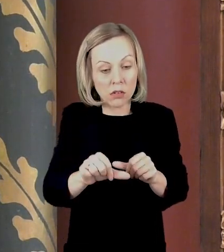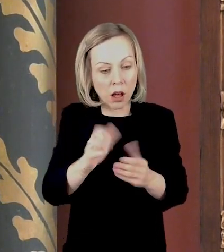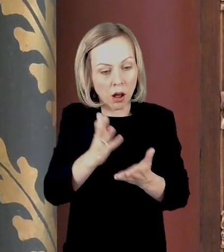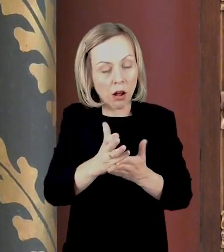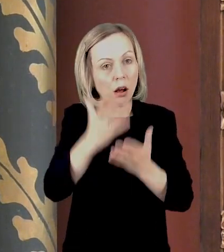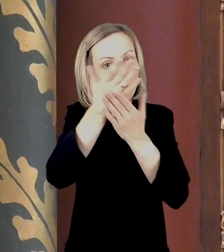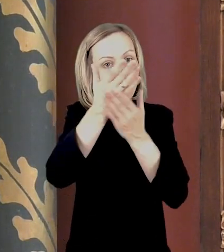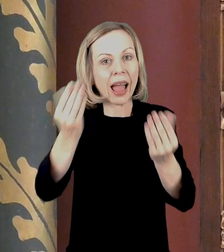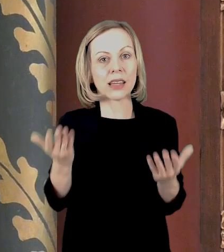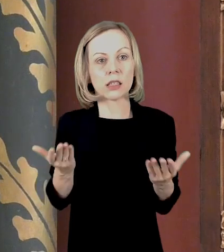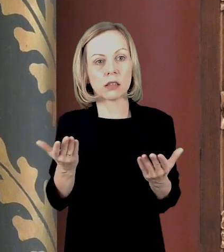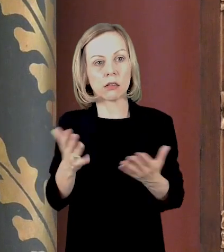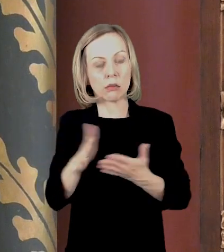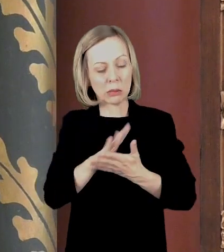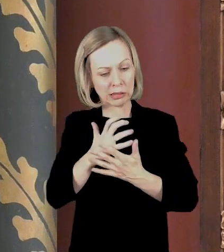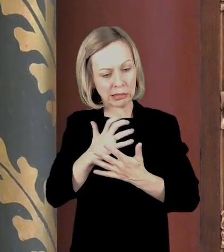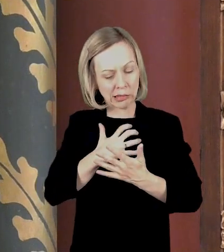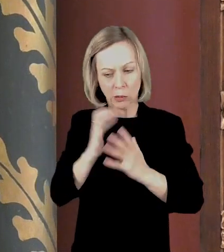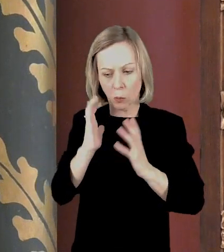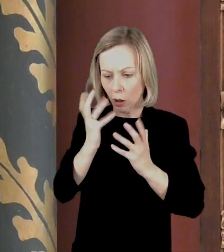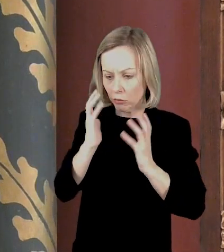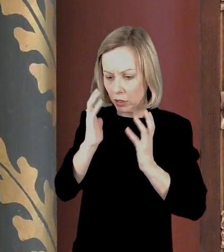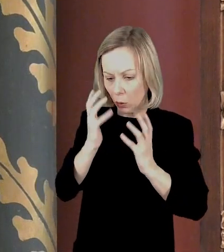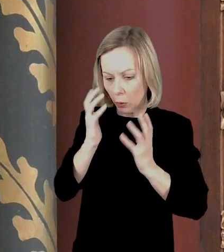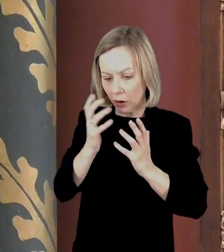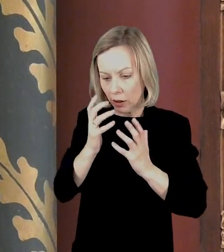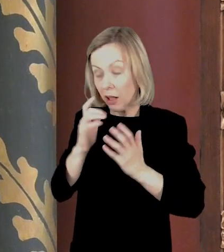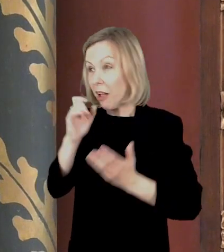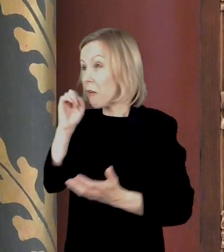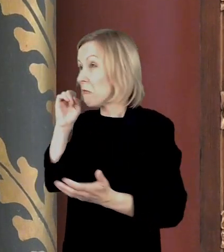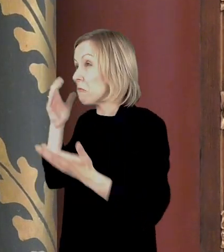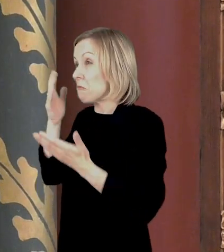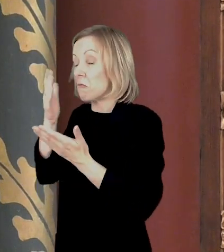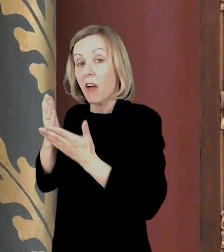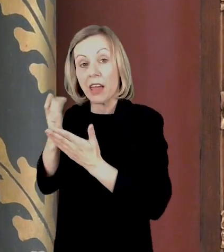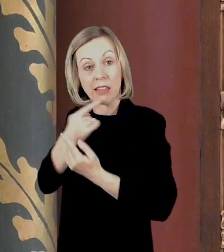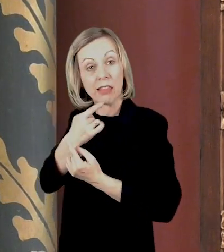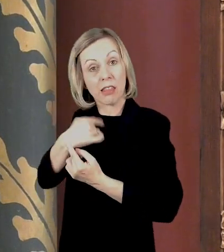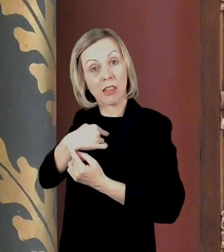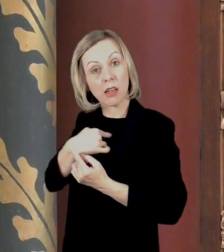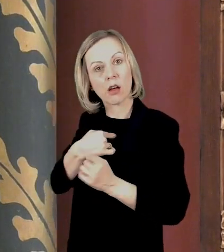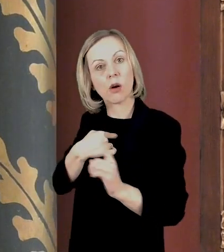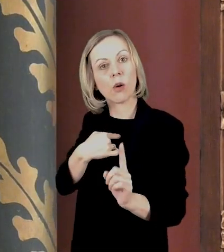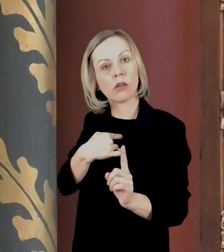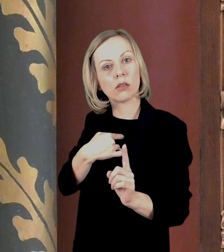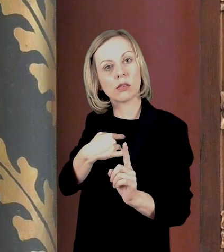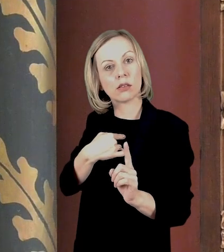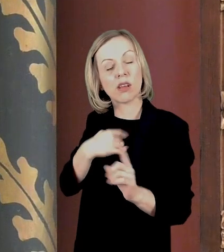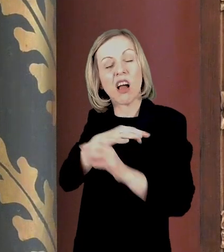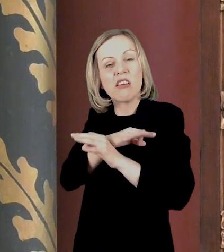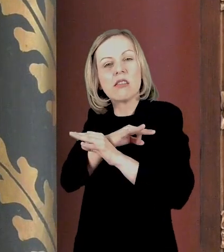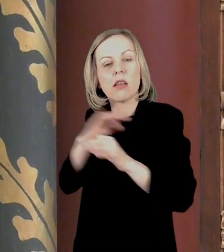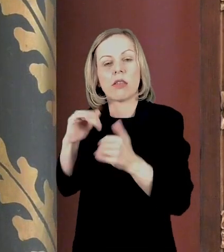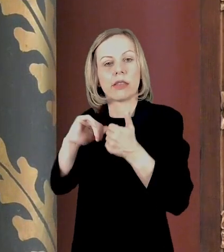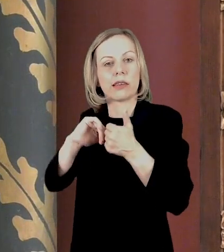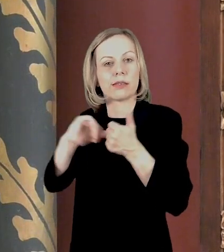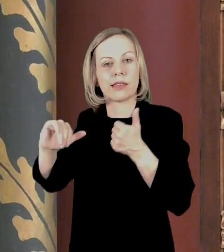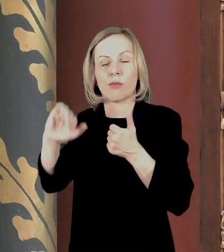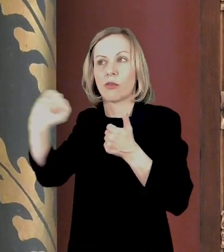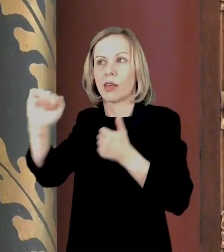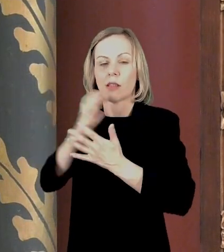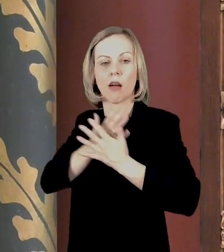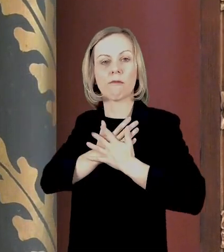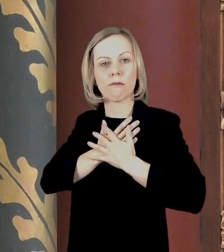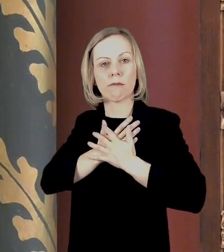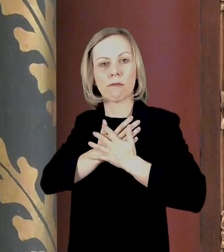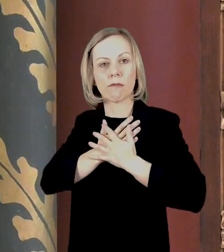faith assures us that nothing, not even death, can separate us from the love of God in Christ Jesus.